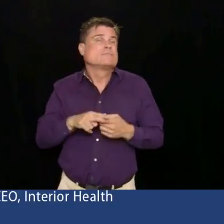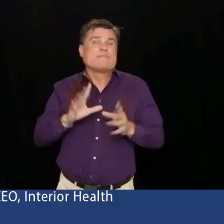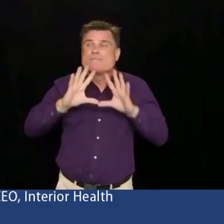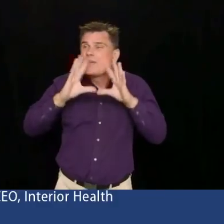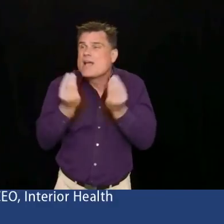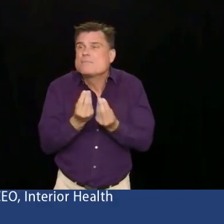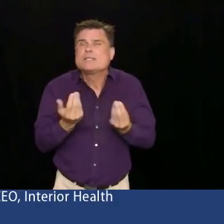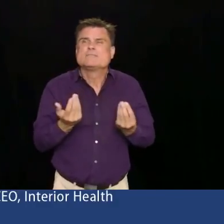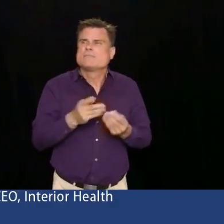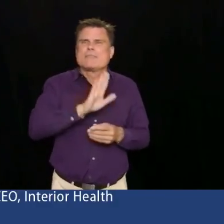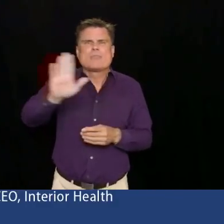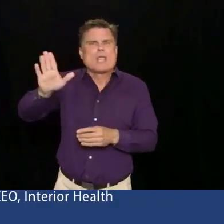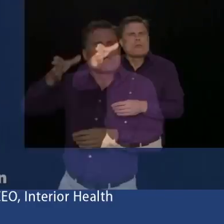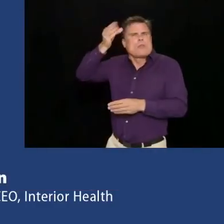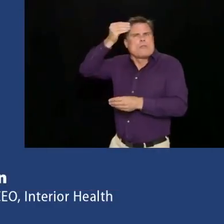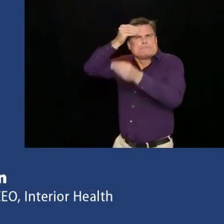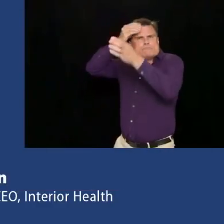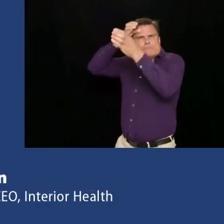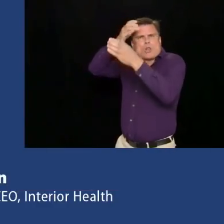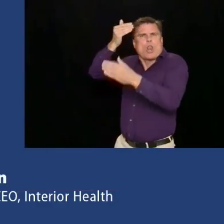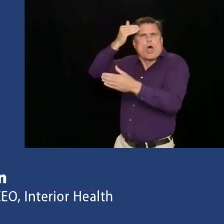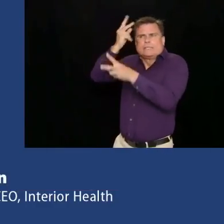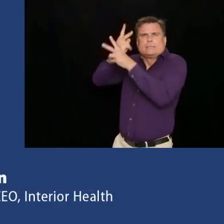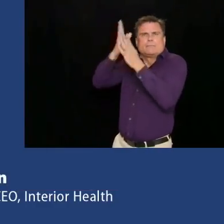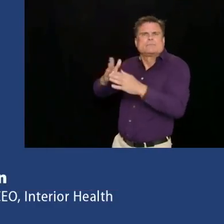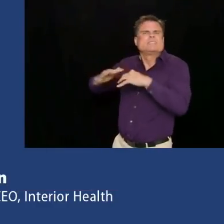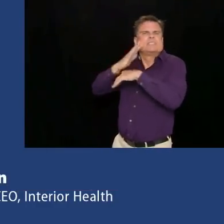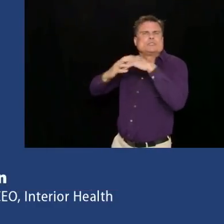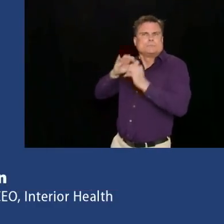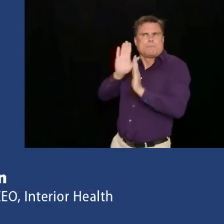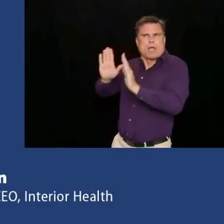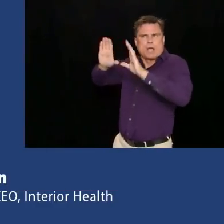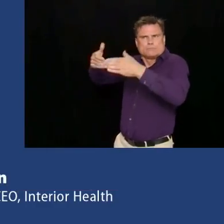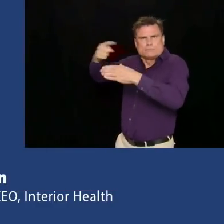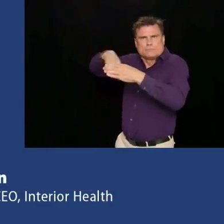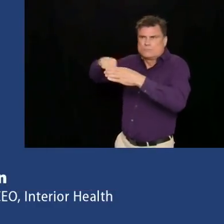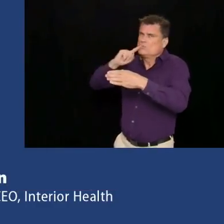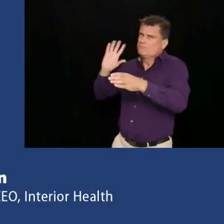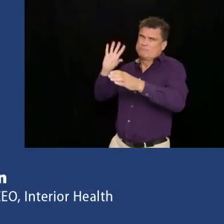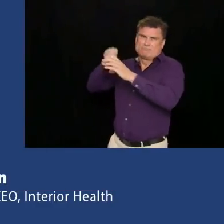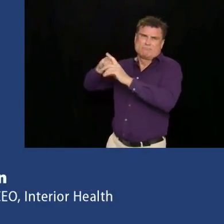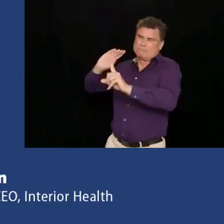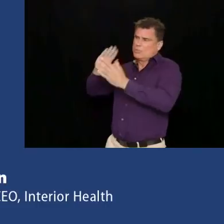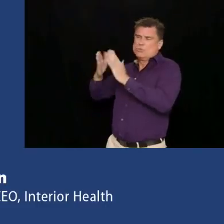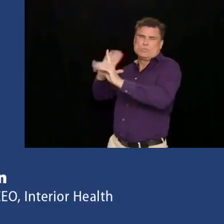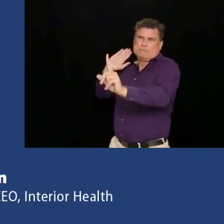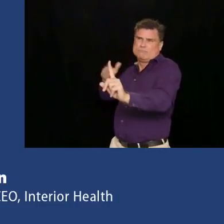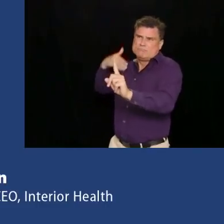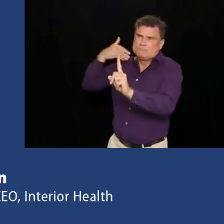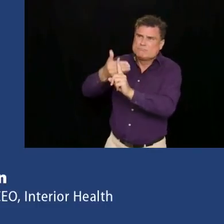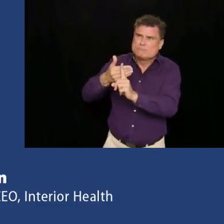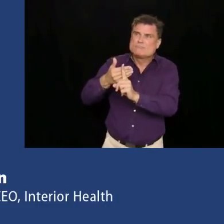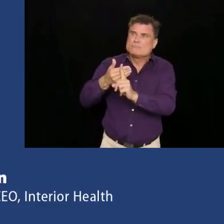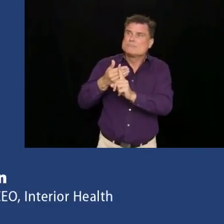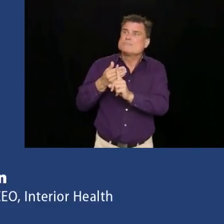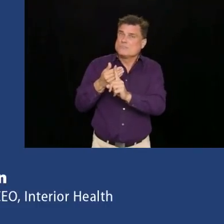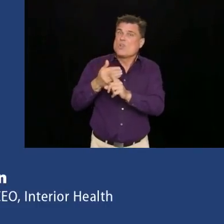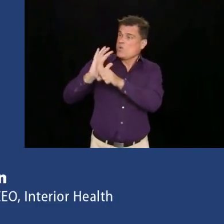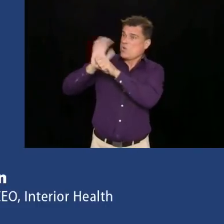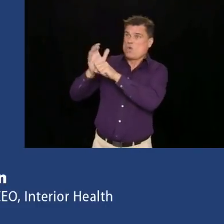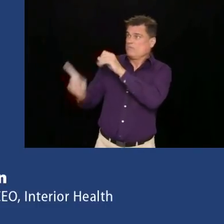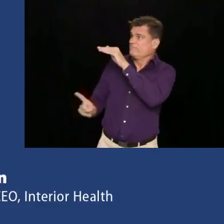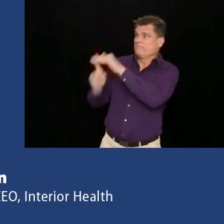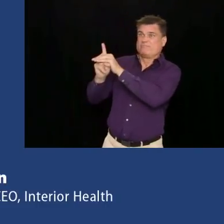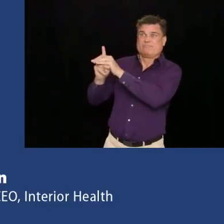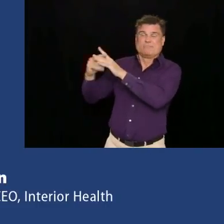keepers, and they have contributed to our communities throughout their entire life. The COVID-19 pandemic has demonstrated